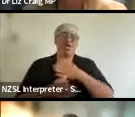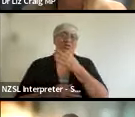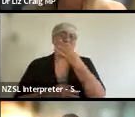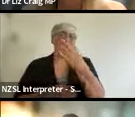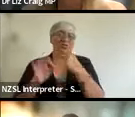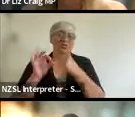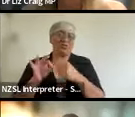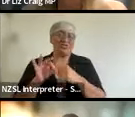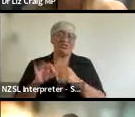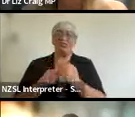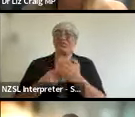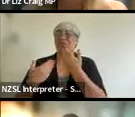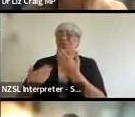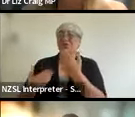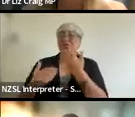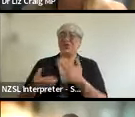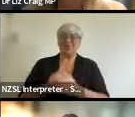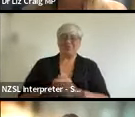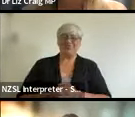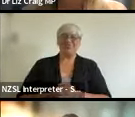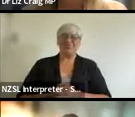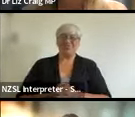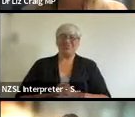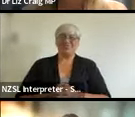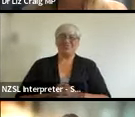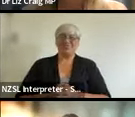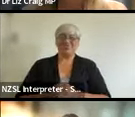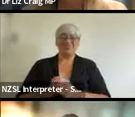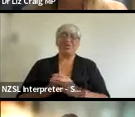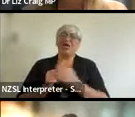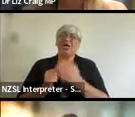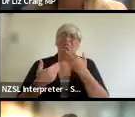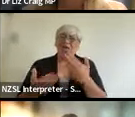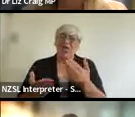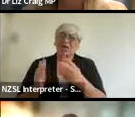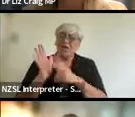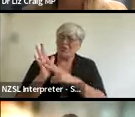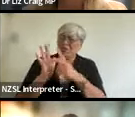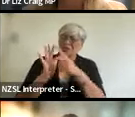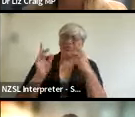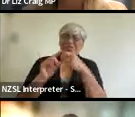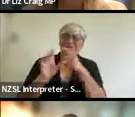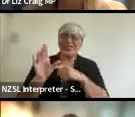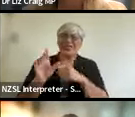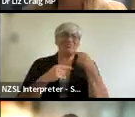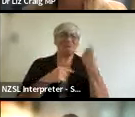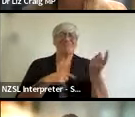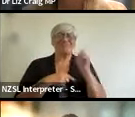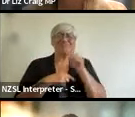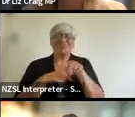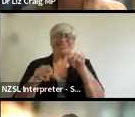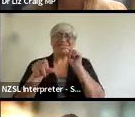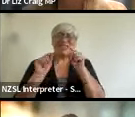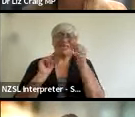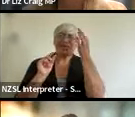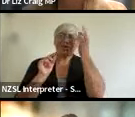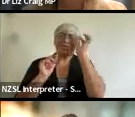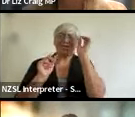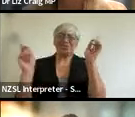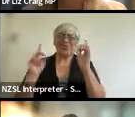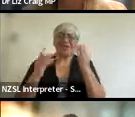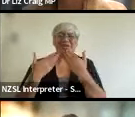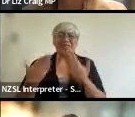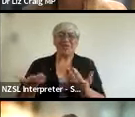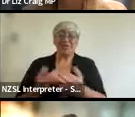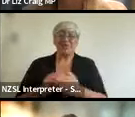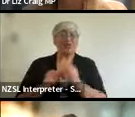very much, Anahila. And thank you, Vicki, for coming to the Select Committee today. I note in